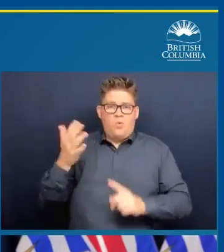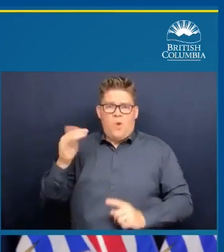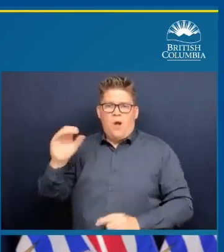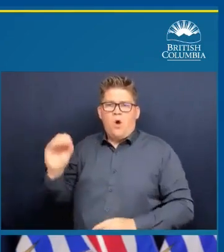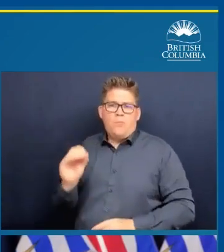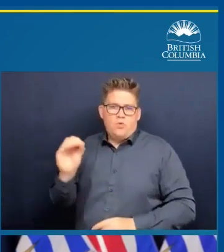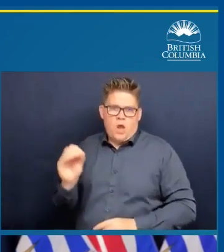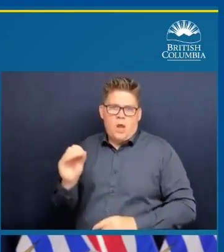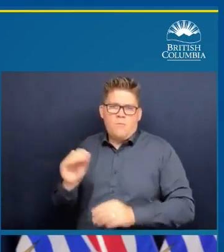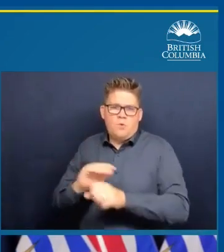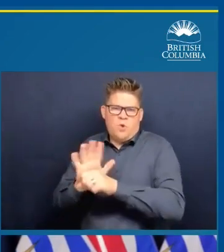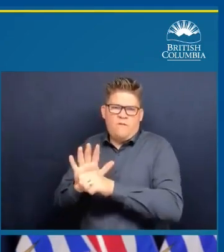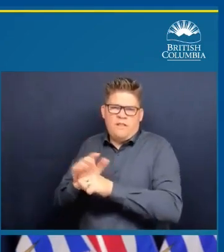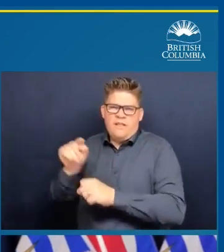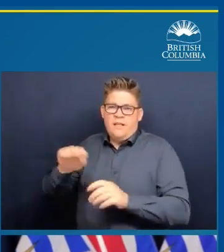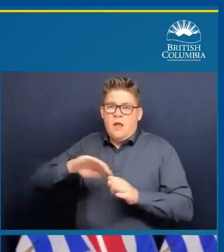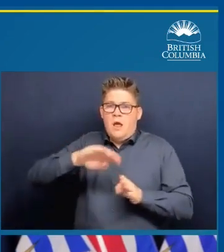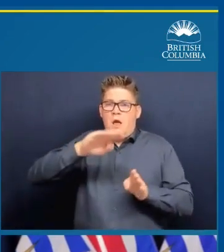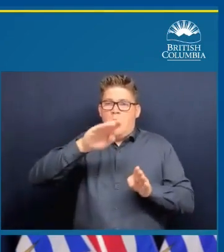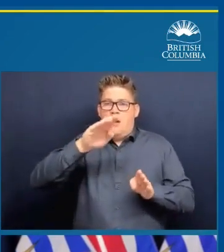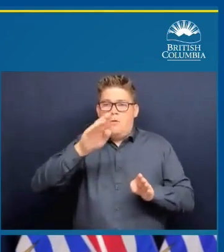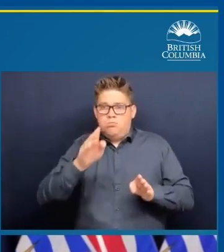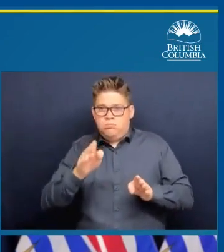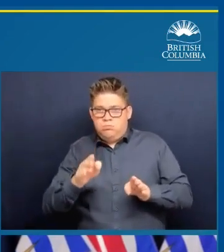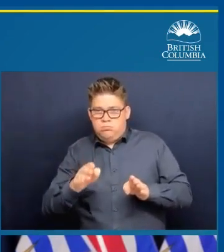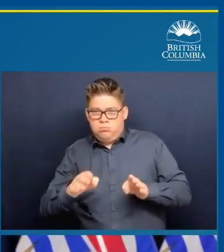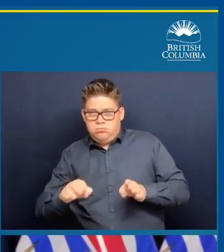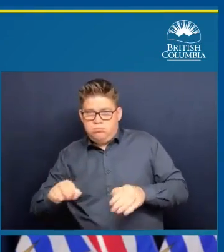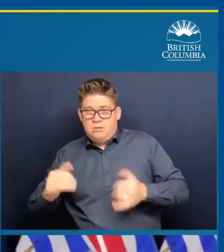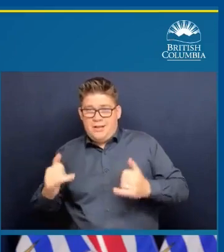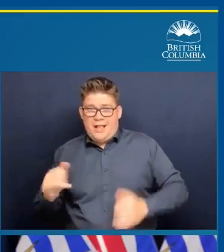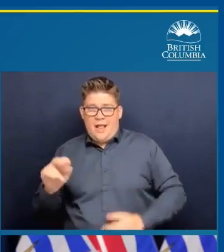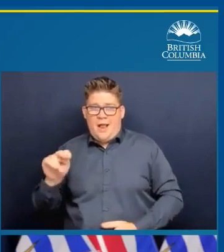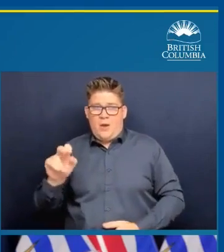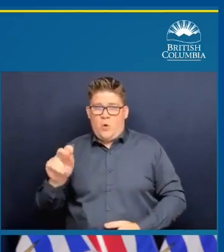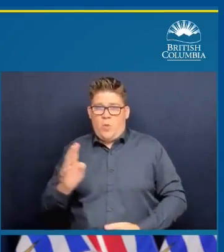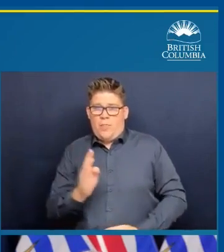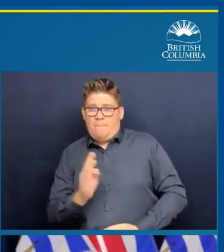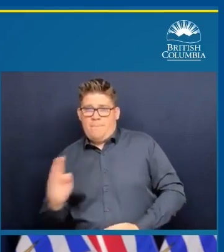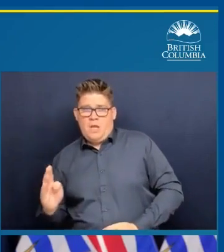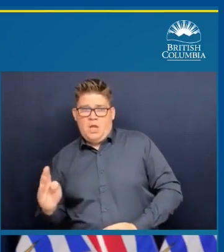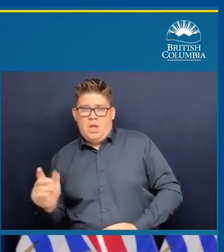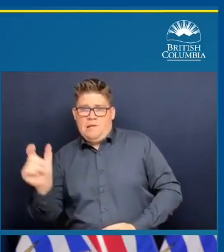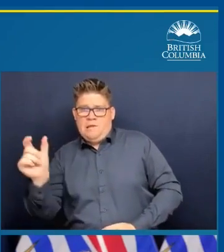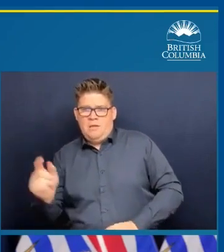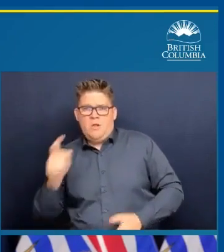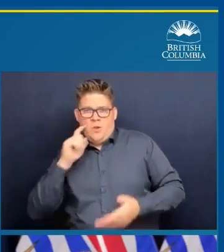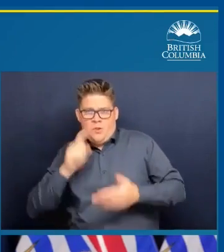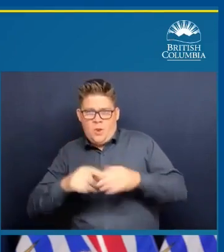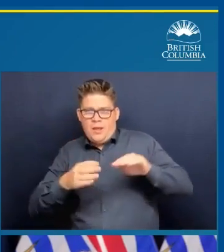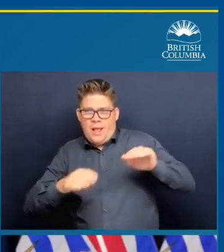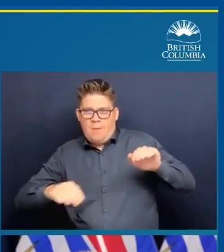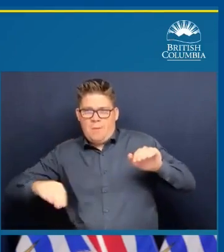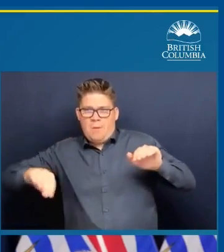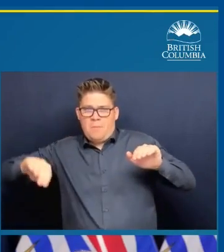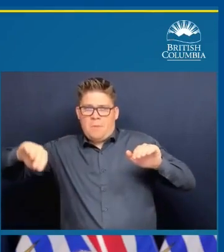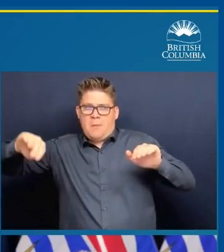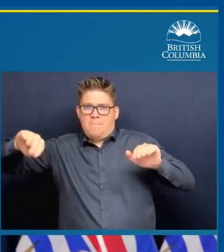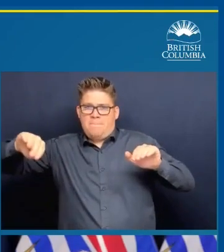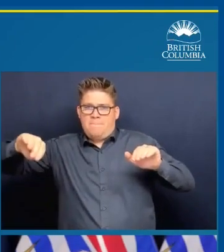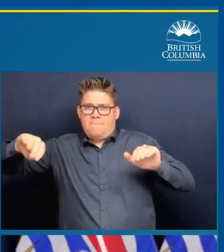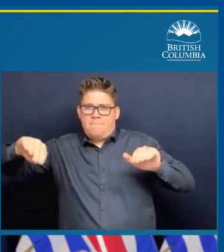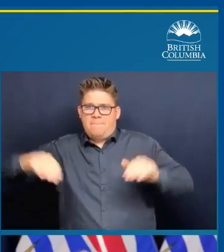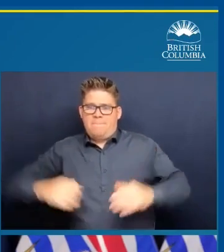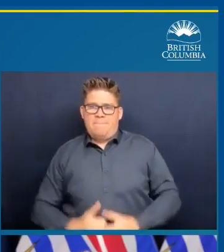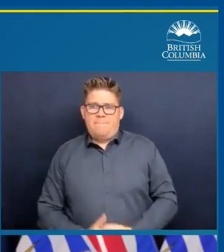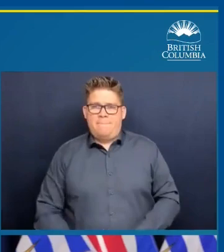weeks of respiratory illness in British Columbia. If we look at that and break it down by age, we see that that increase has been